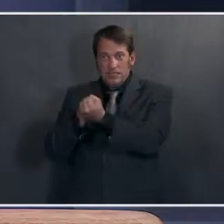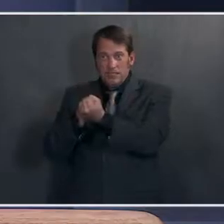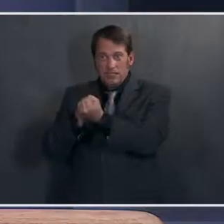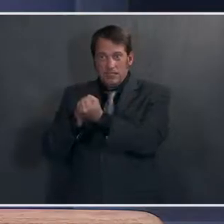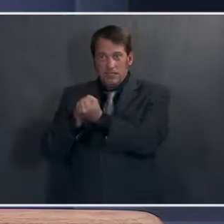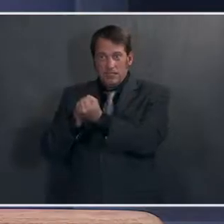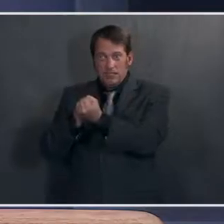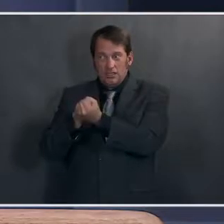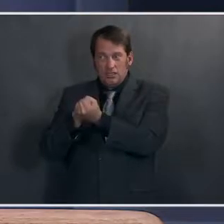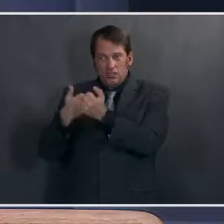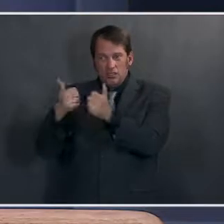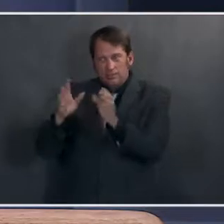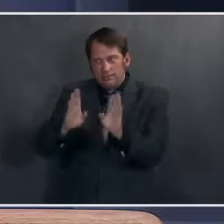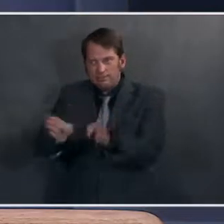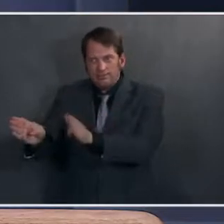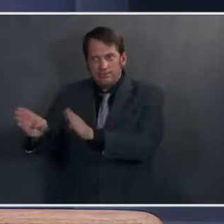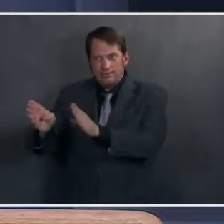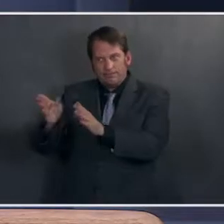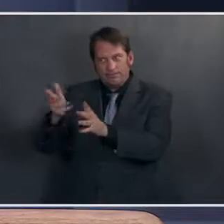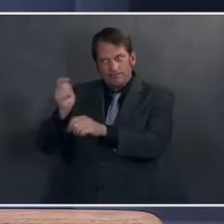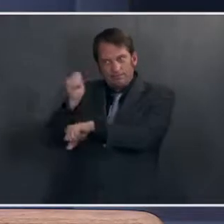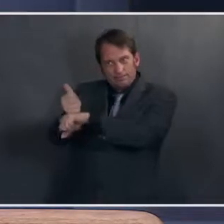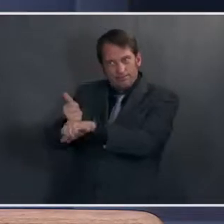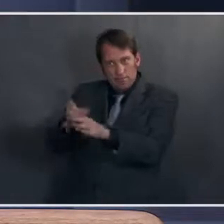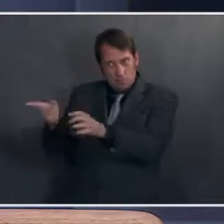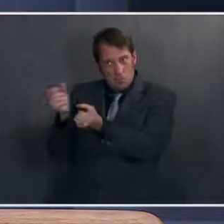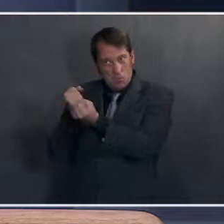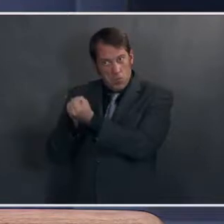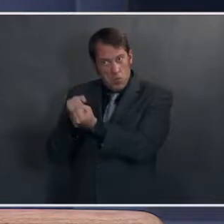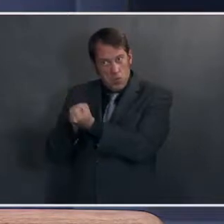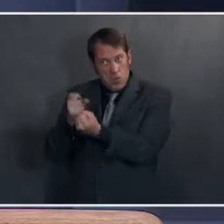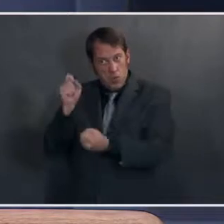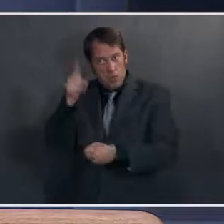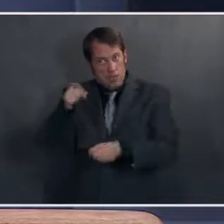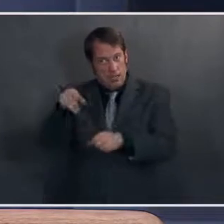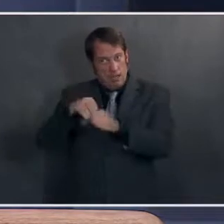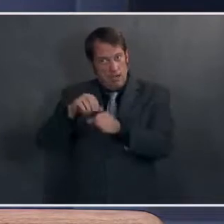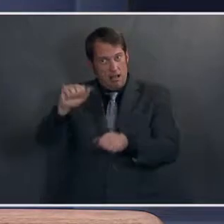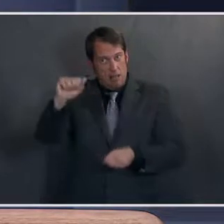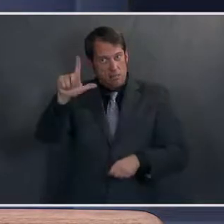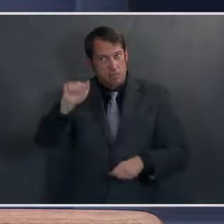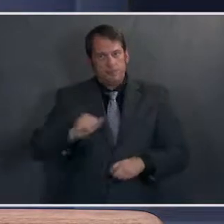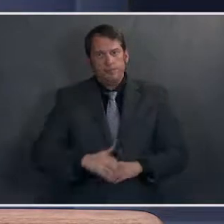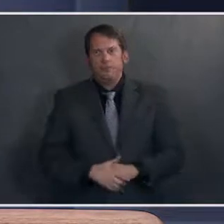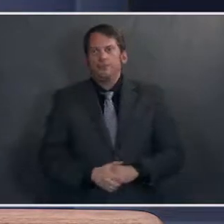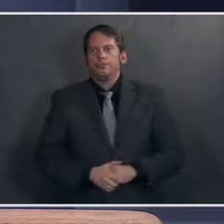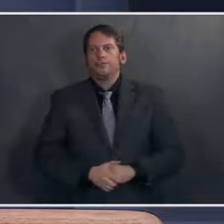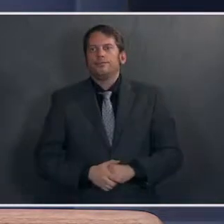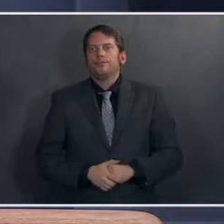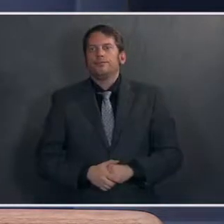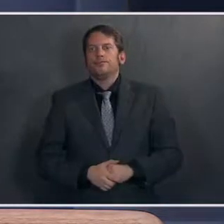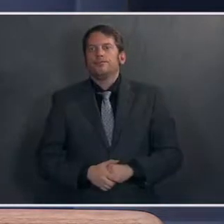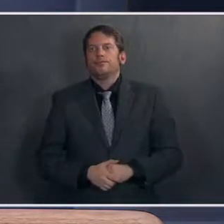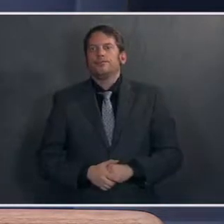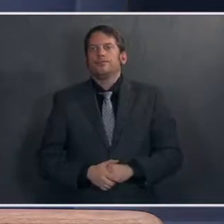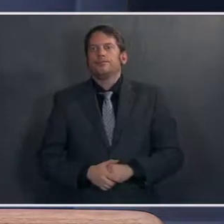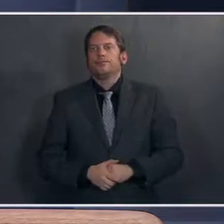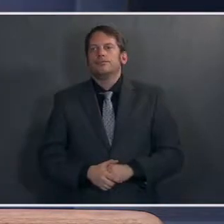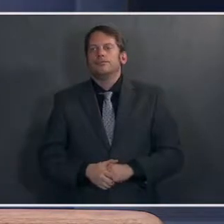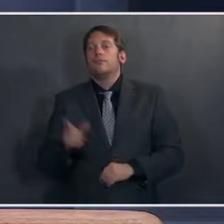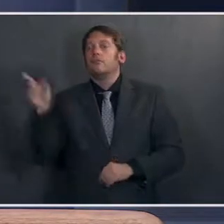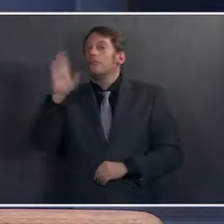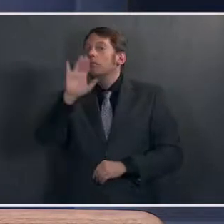the president is a strong, longtime believer and supporter of the efforts of labor unions and workers. I have not spoken with him